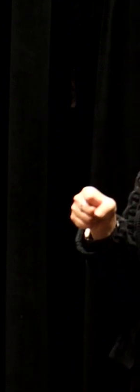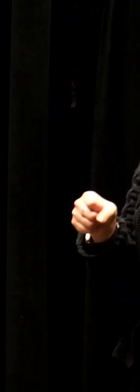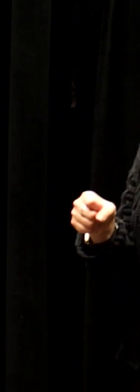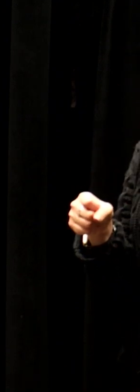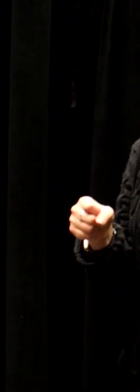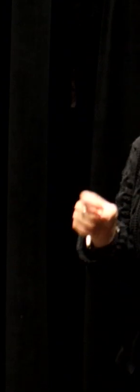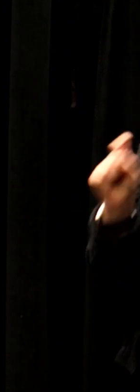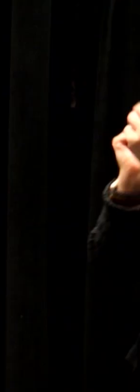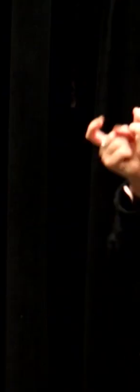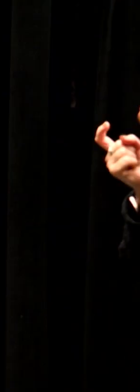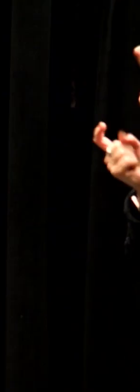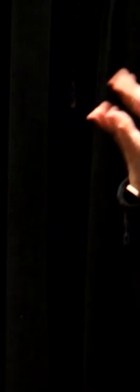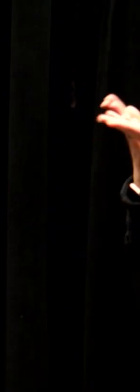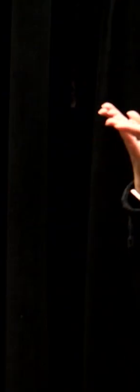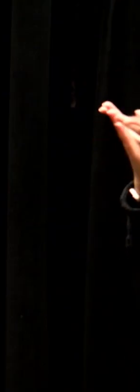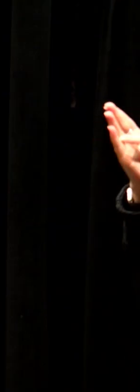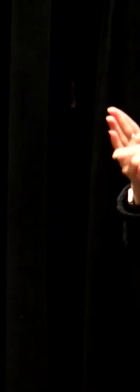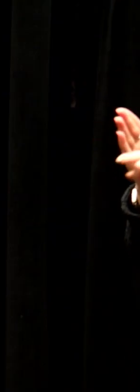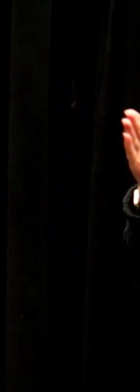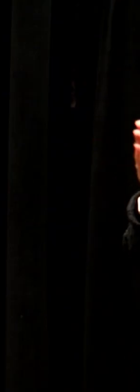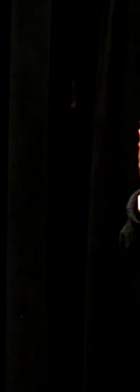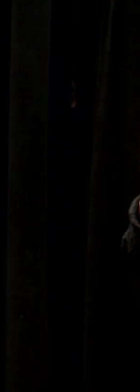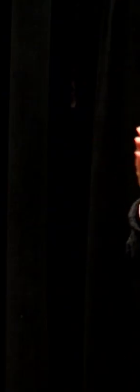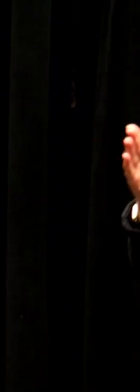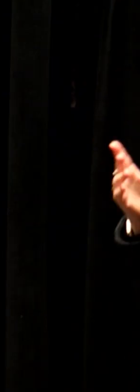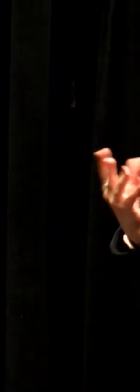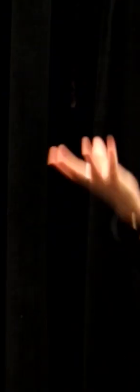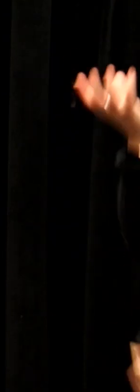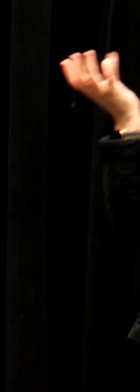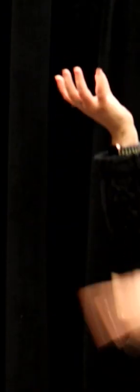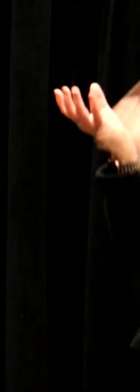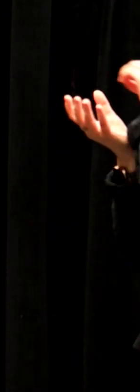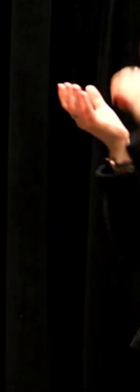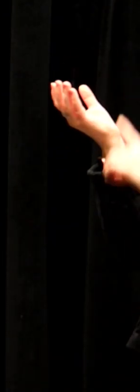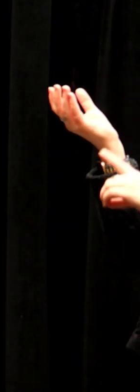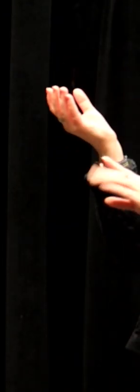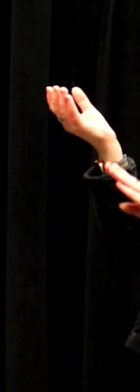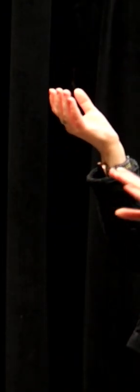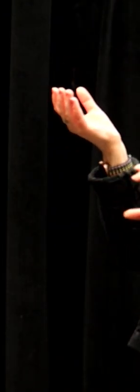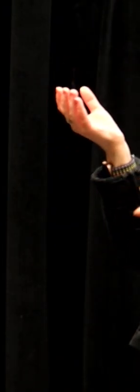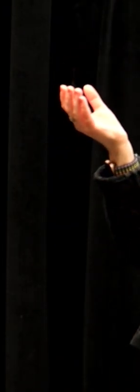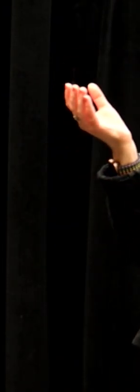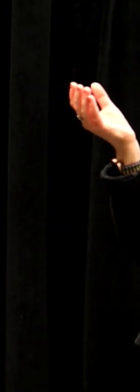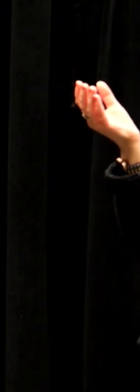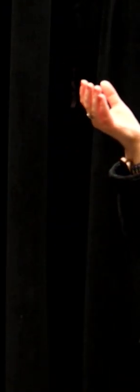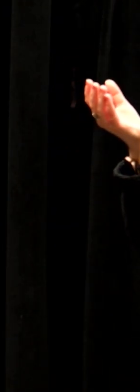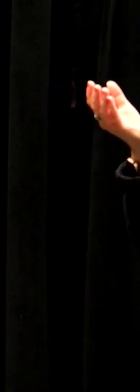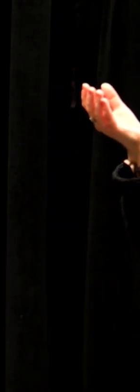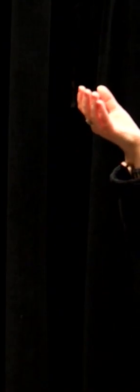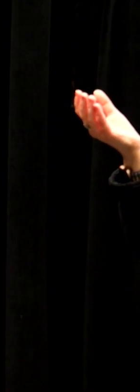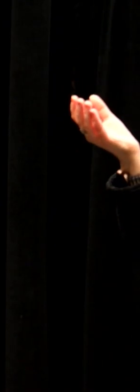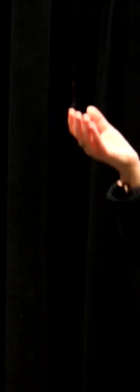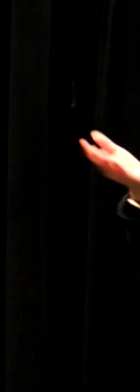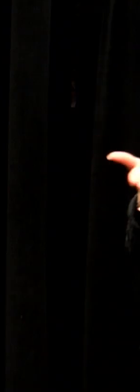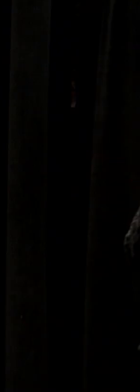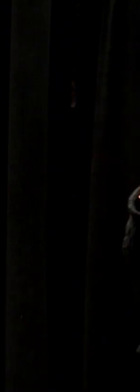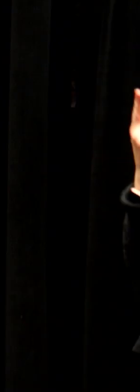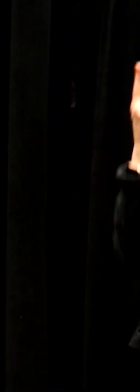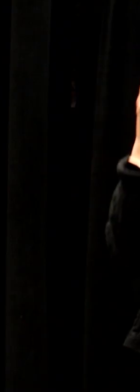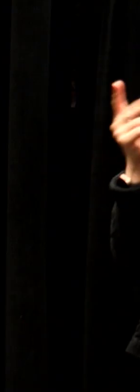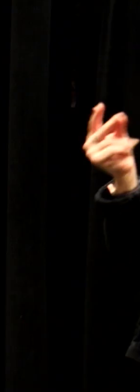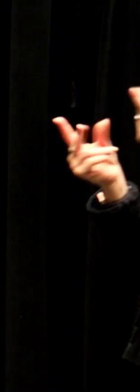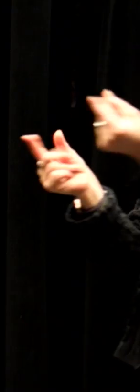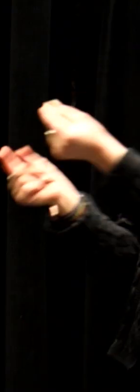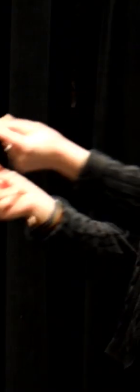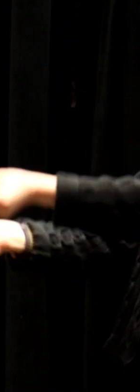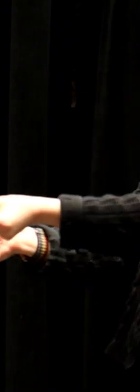faster. But I think as AI is going to be here for quite some time, I think designers are going to be